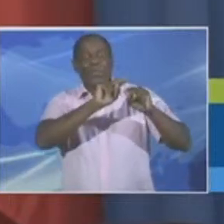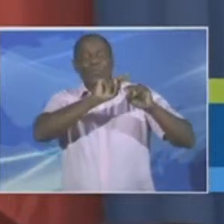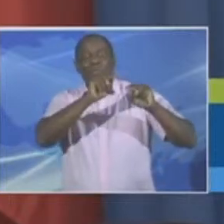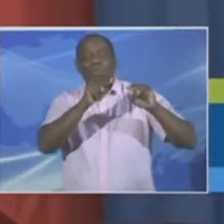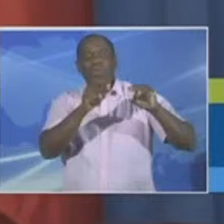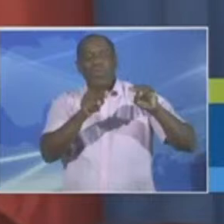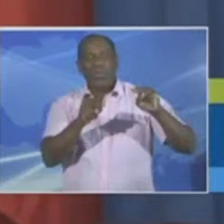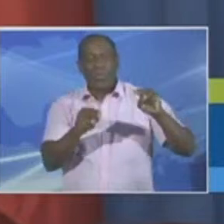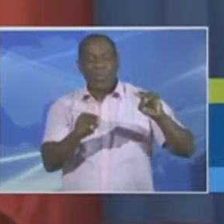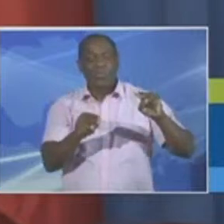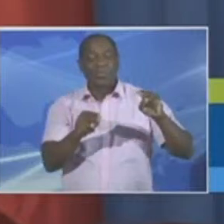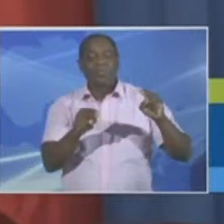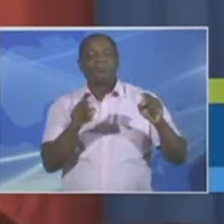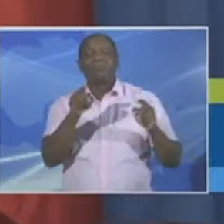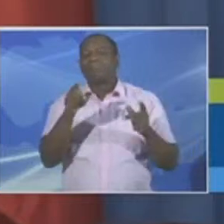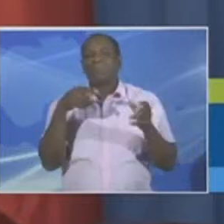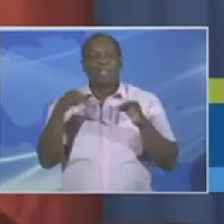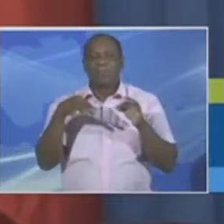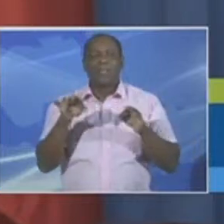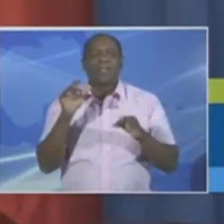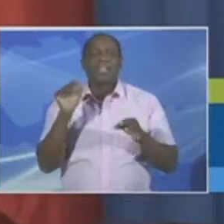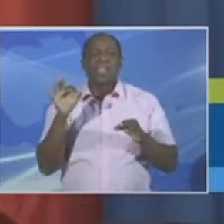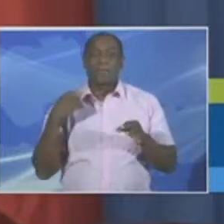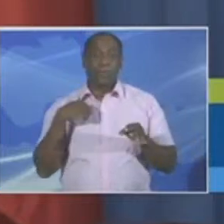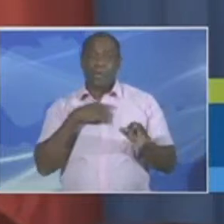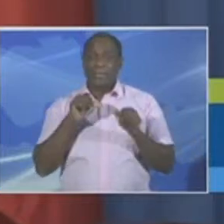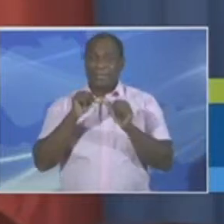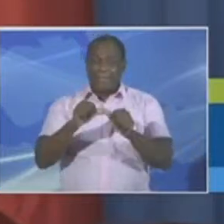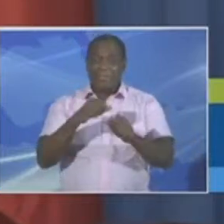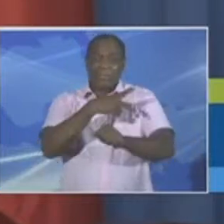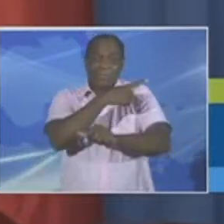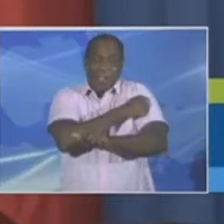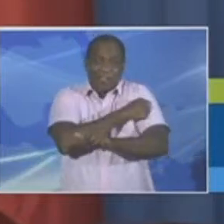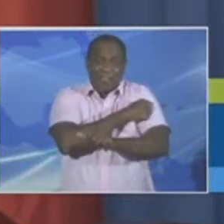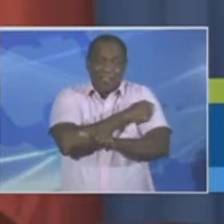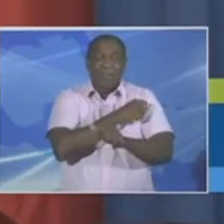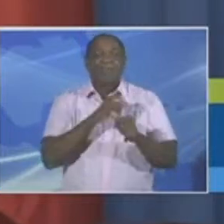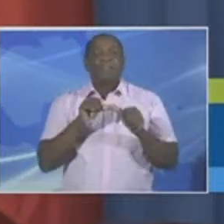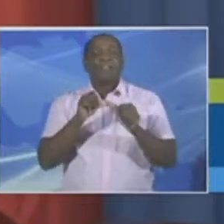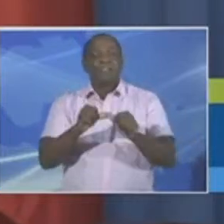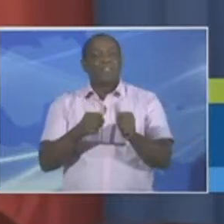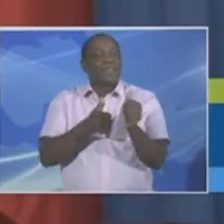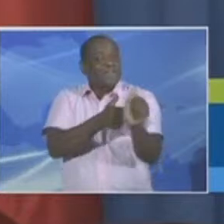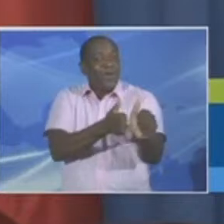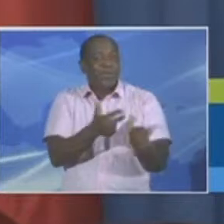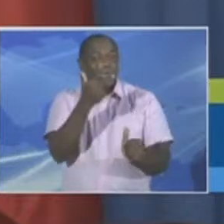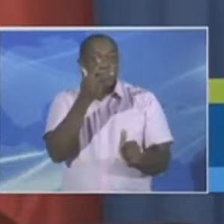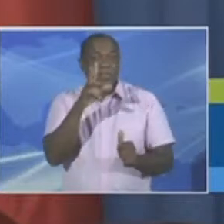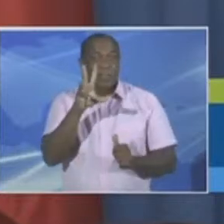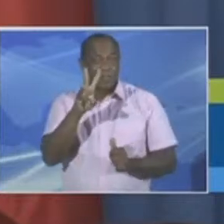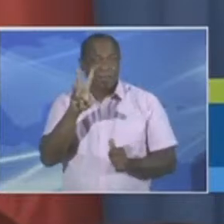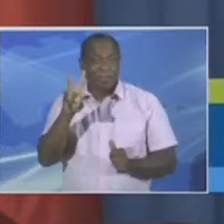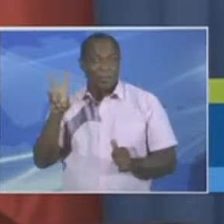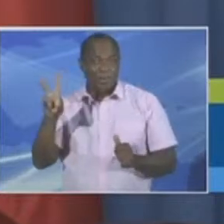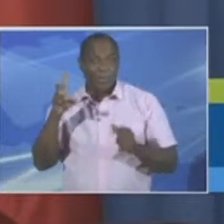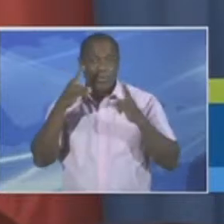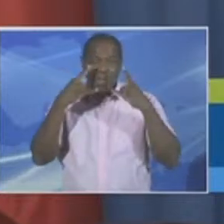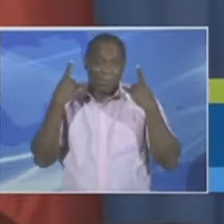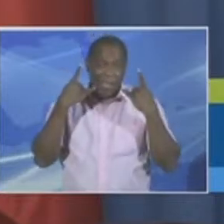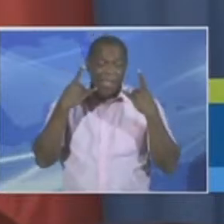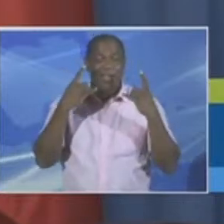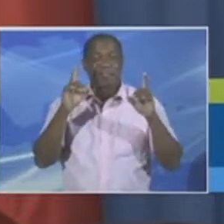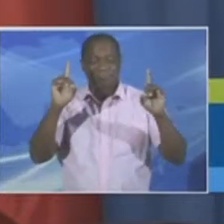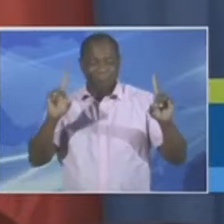Ws, and let us please take the opportunity to be vaccinated. Thank you once again to the viewing and listening